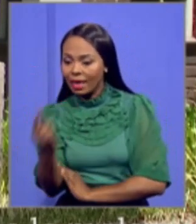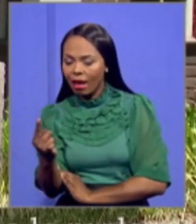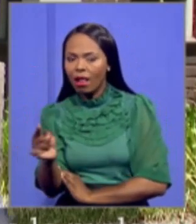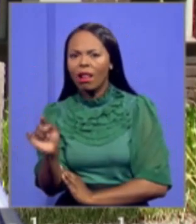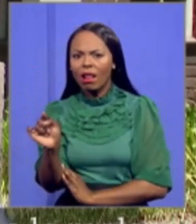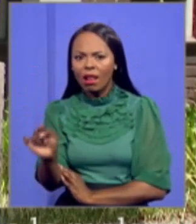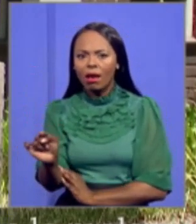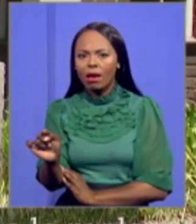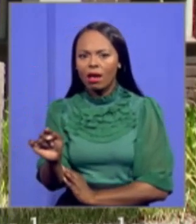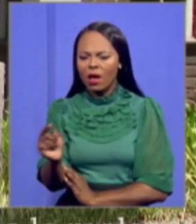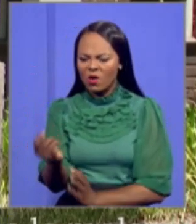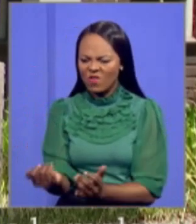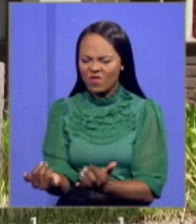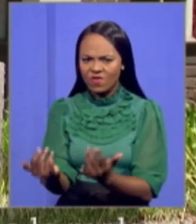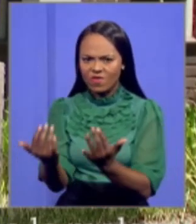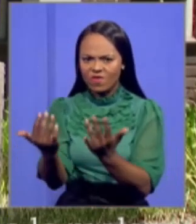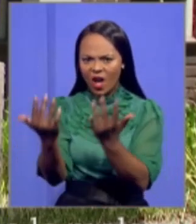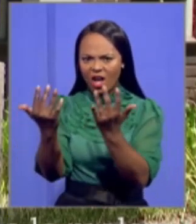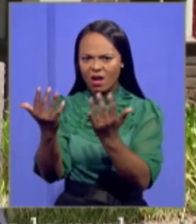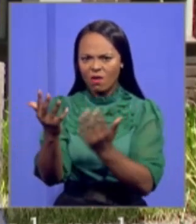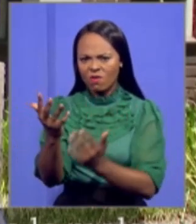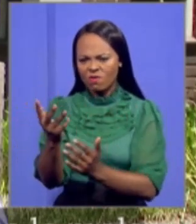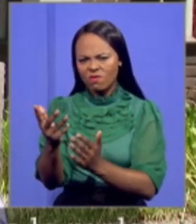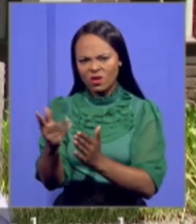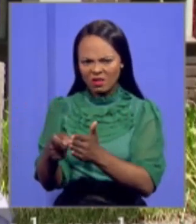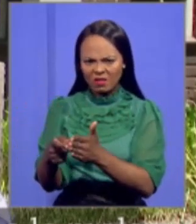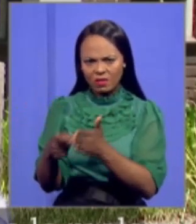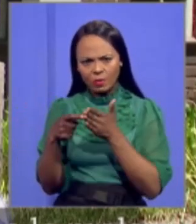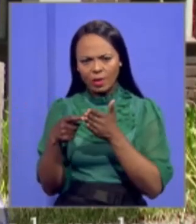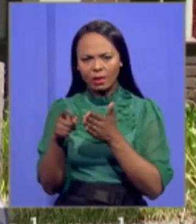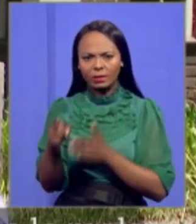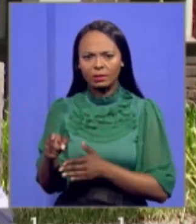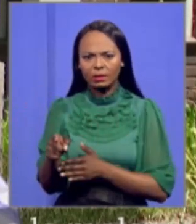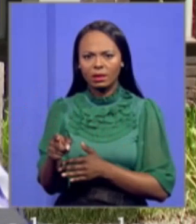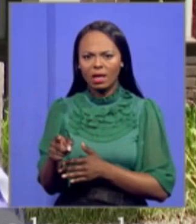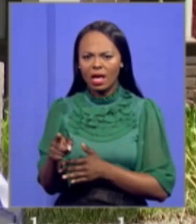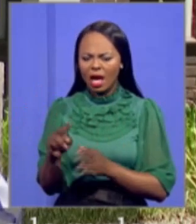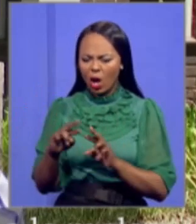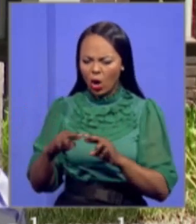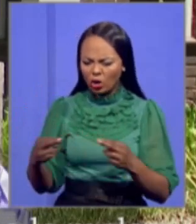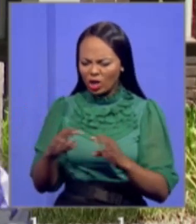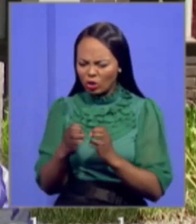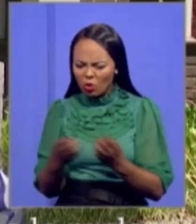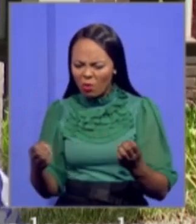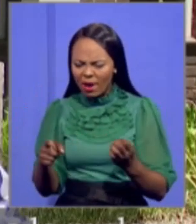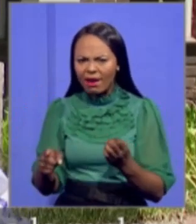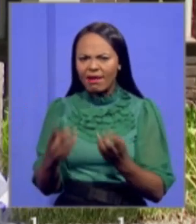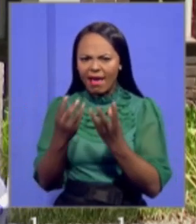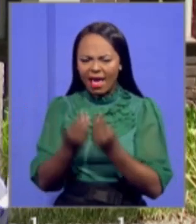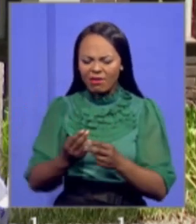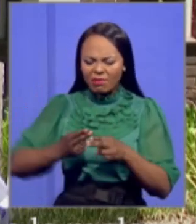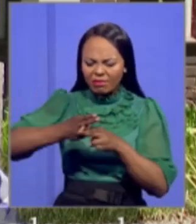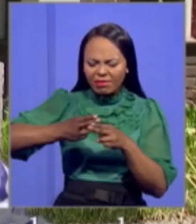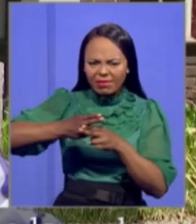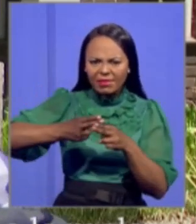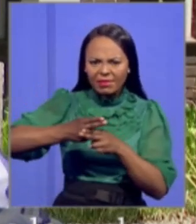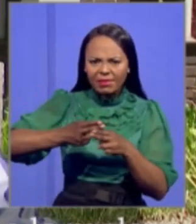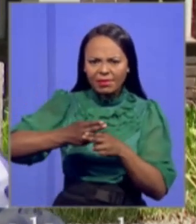ba tshisa ka instrument tseo ba na di ka thipa tsa bohobe le